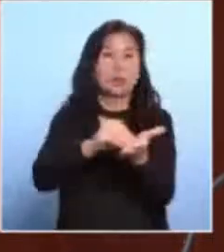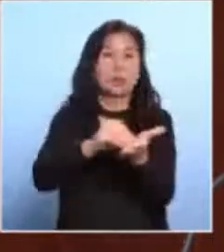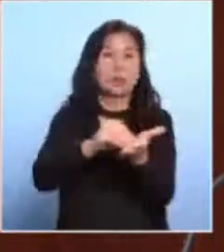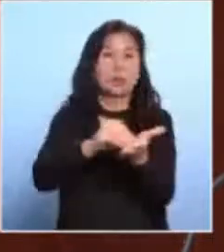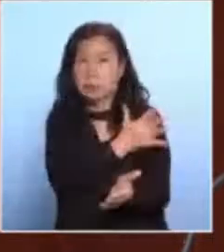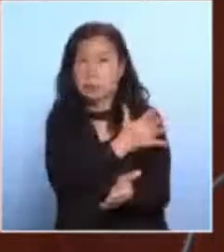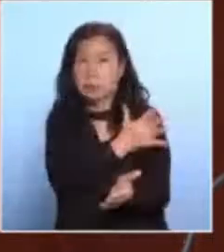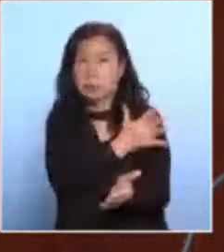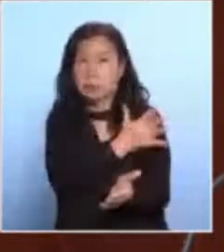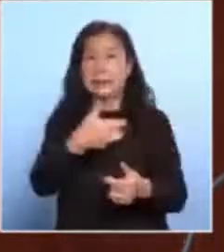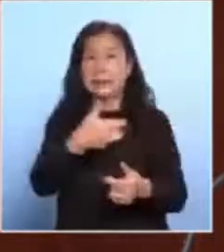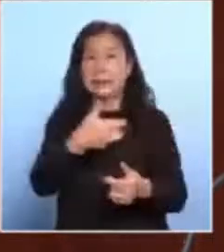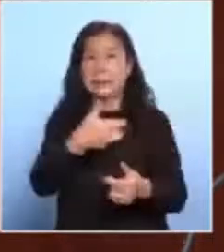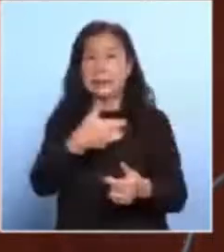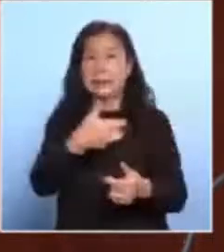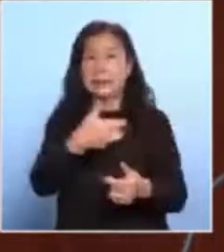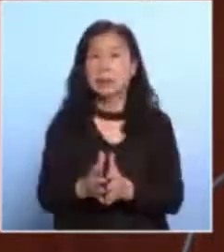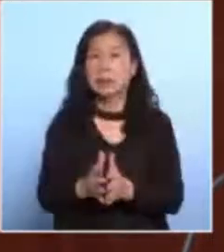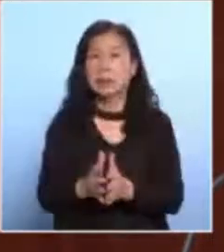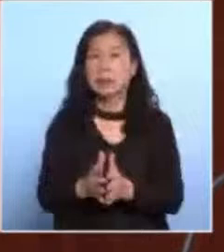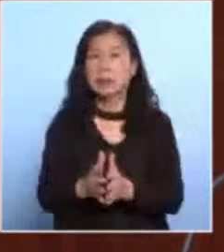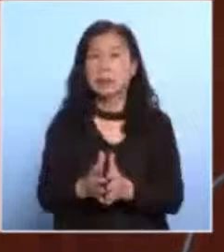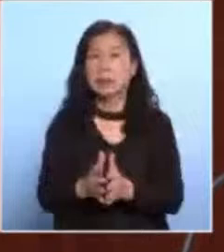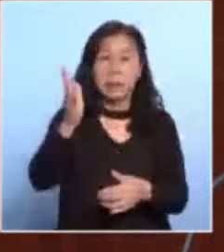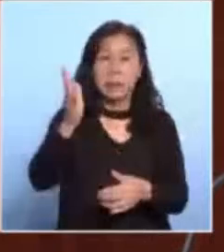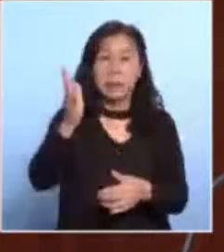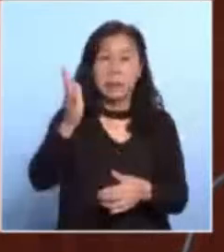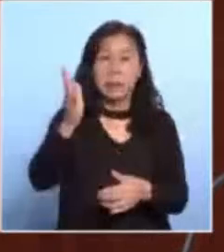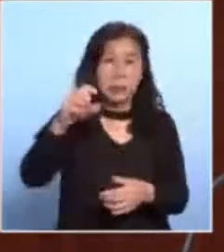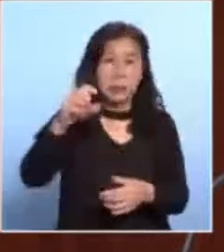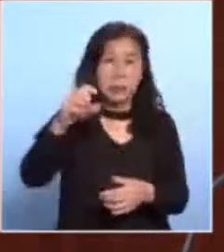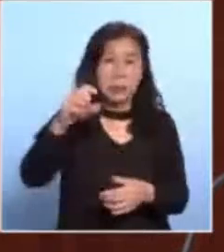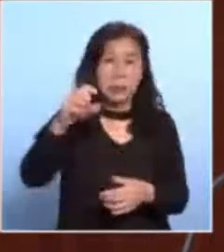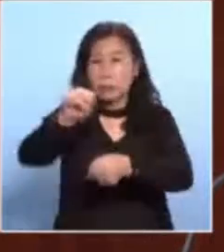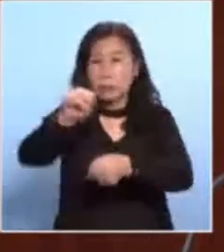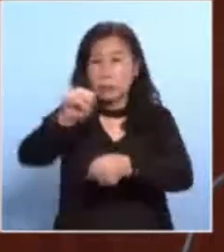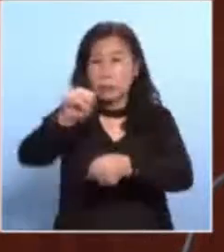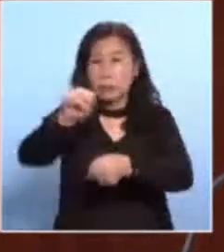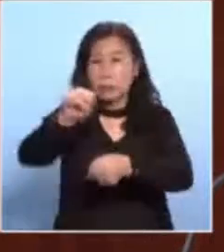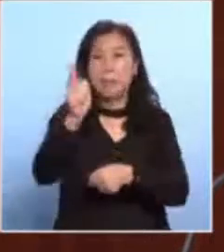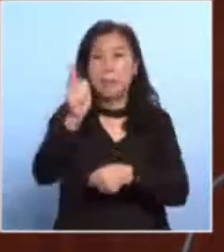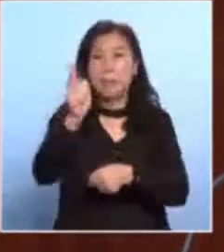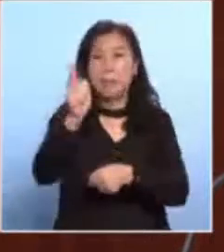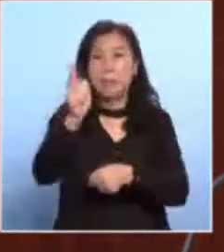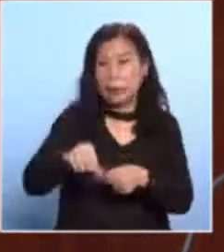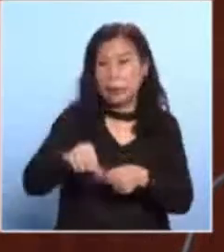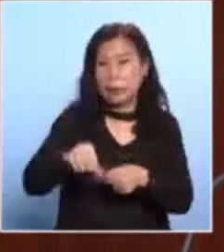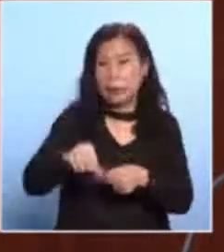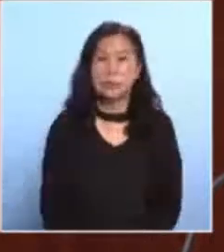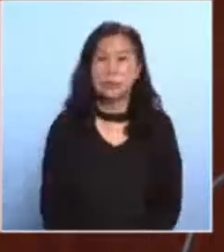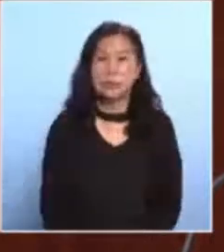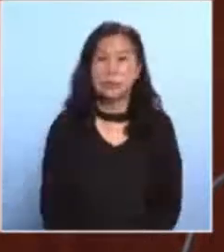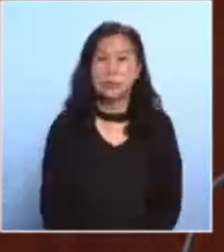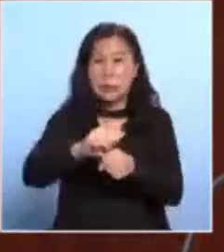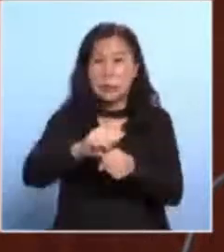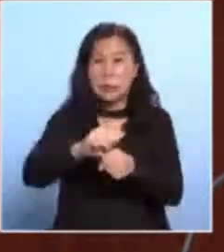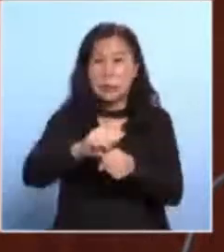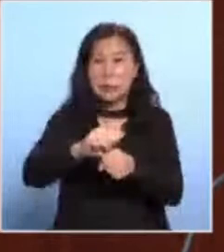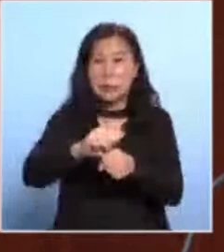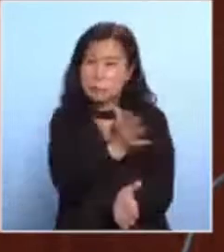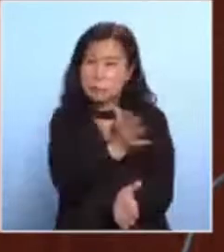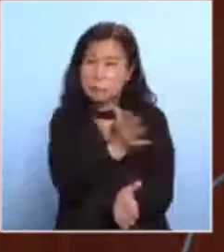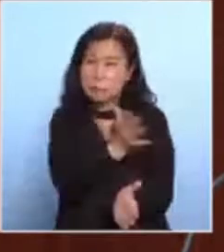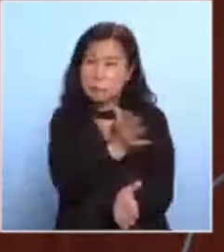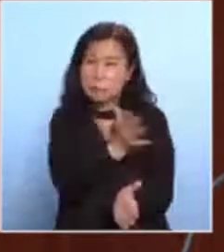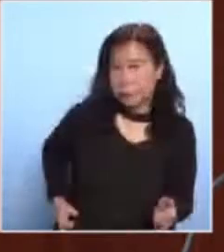Insurance Corporation from $55 billion to $80 billion to enhance its underwriting capacity. The corporation